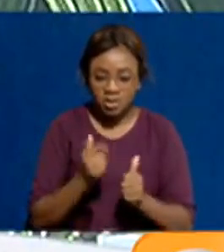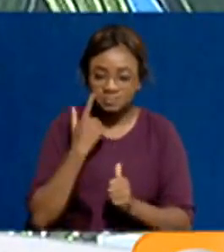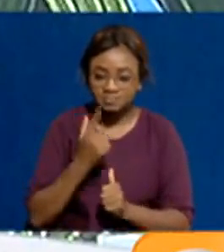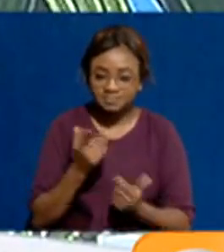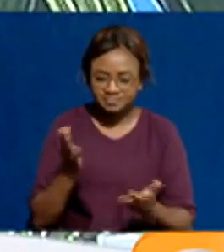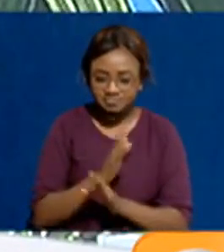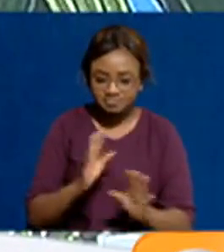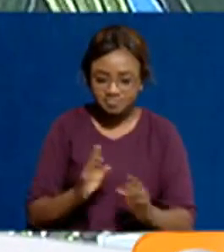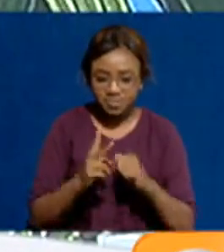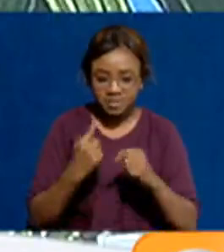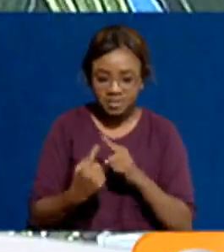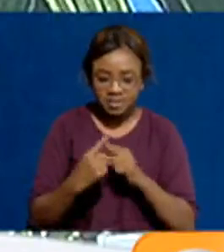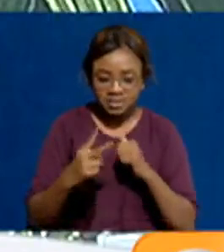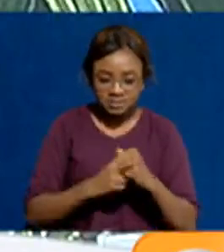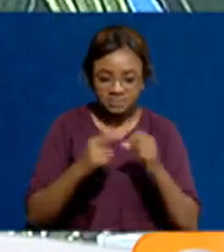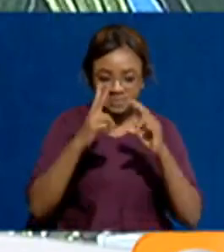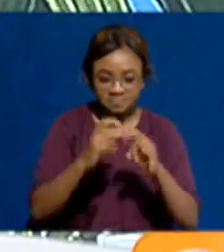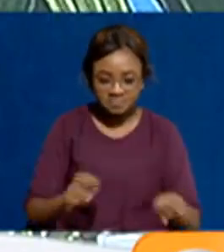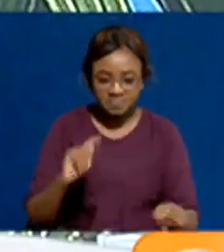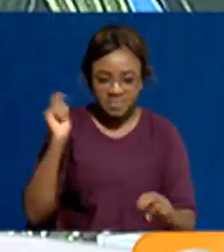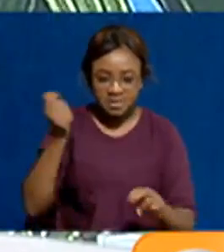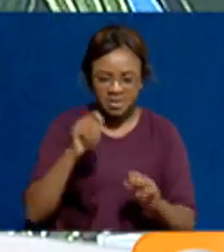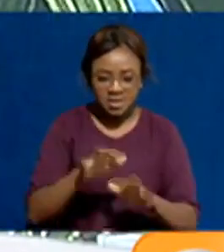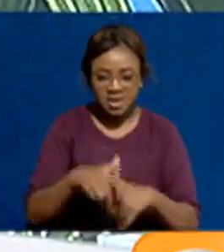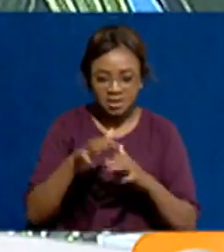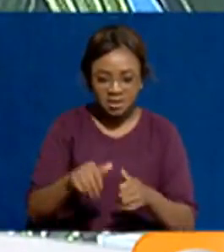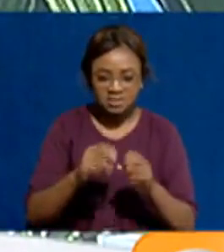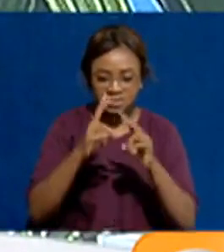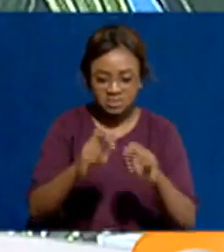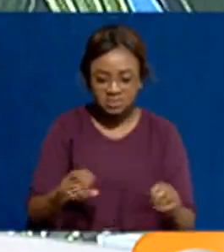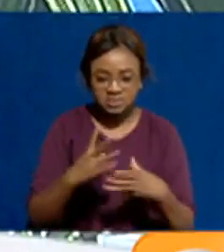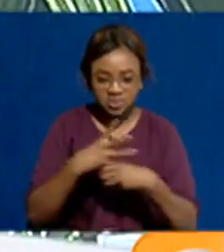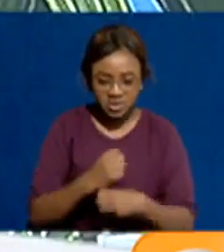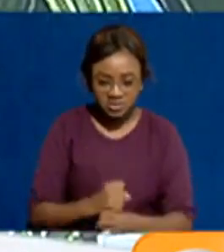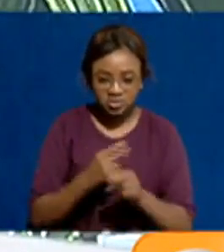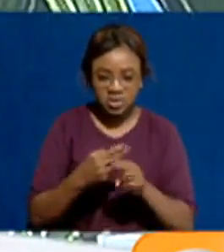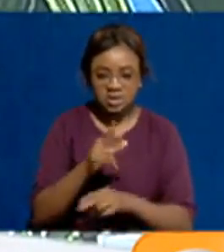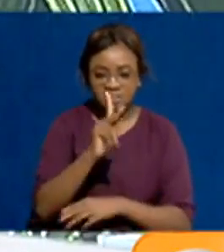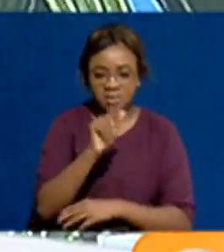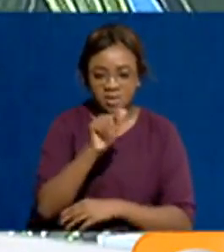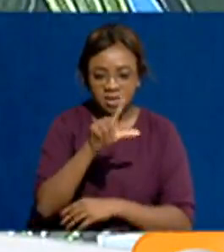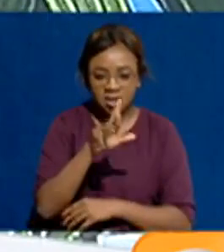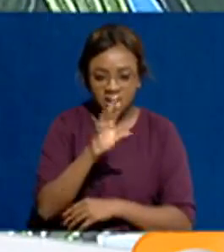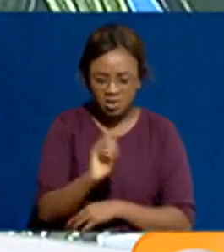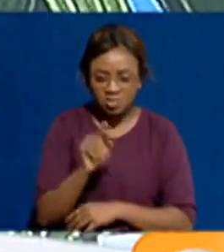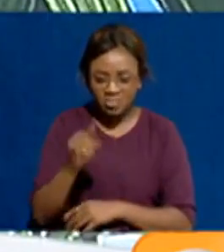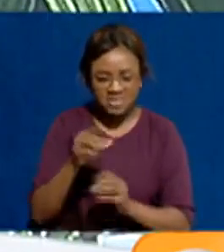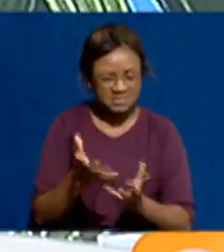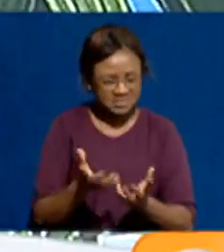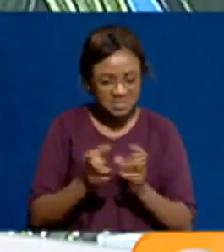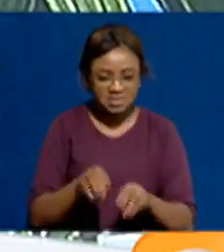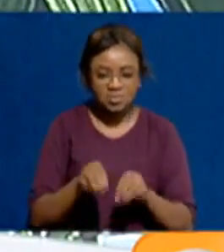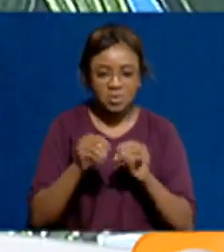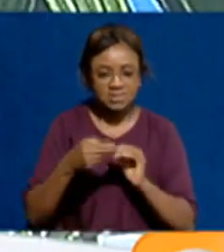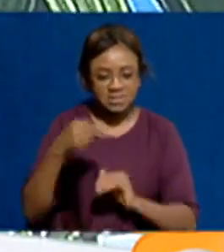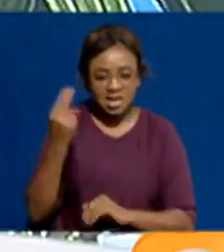a seven-year research by the Kenya Agriculture and Livestock Research Organization, KALRO, that guarantees the high-quality seeds. Dennis